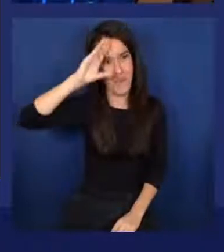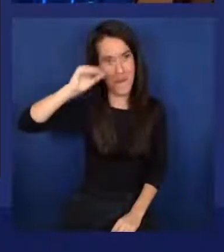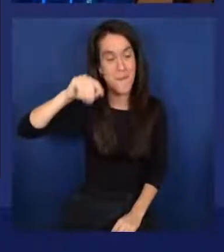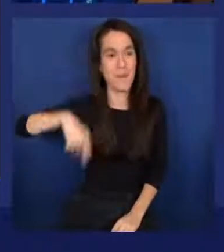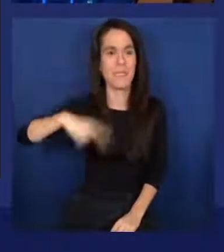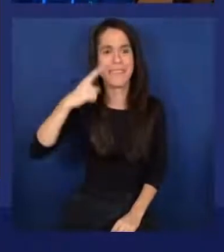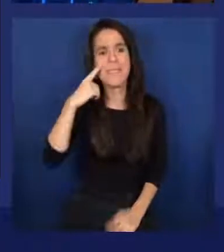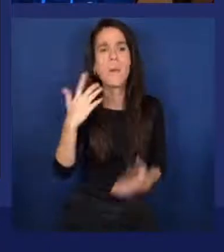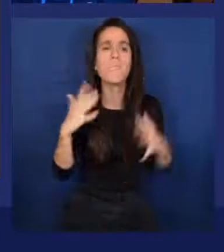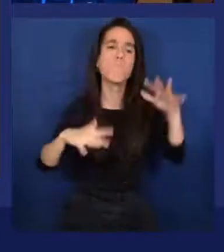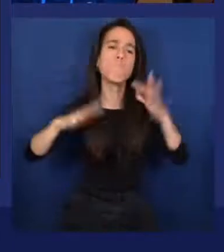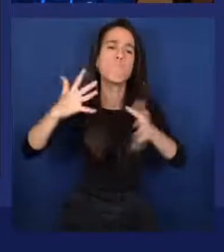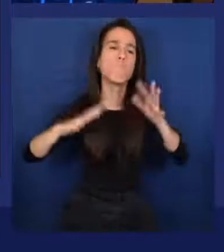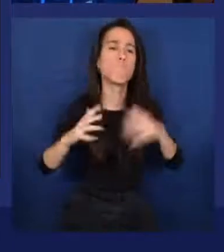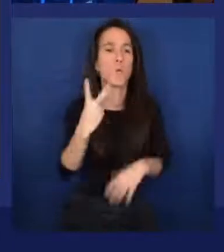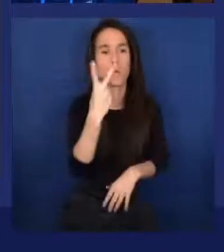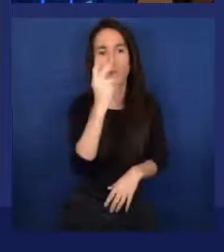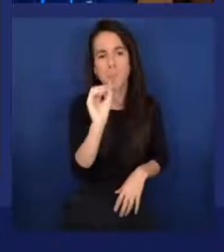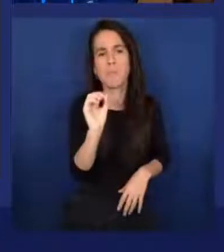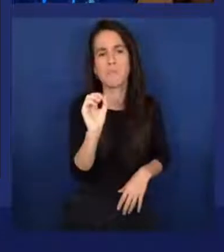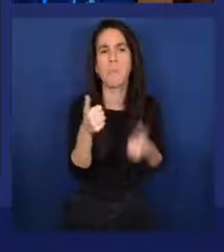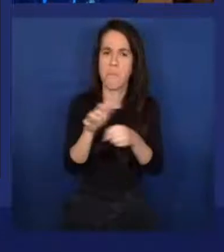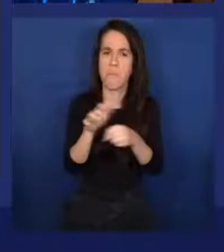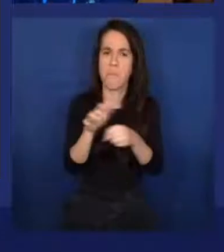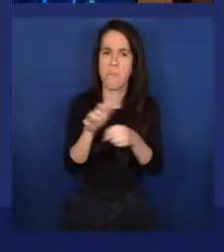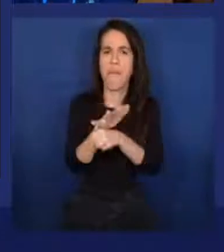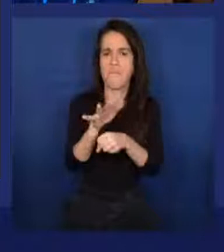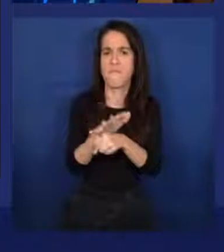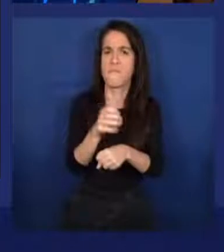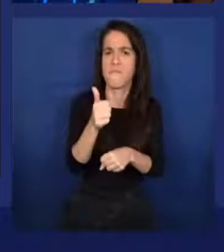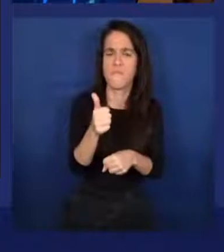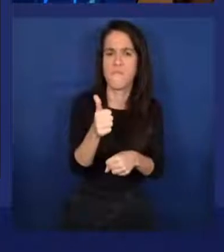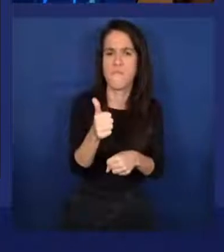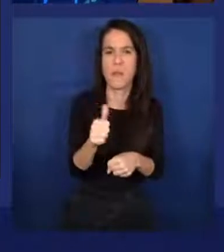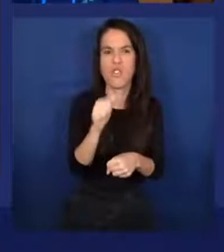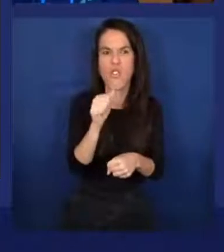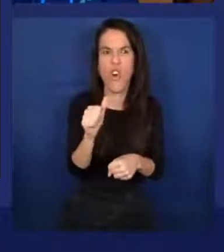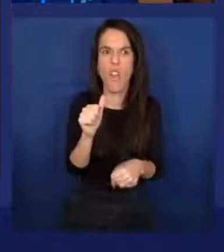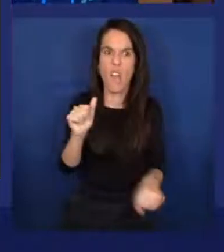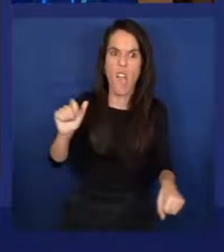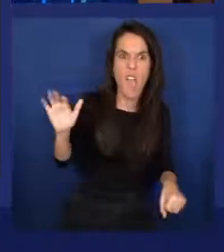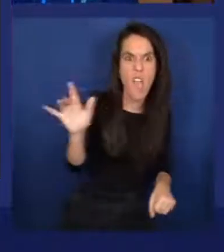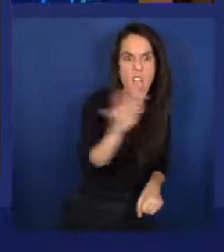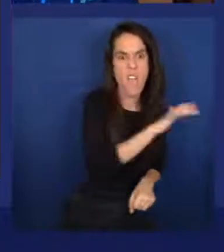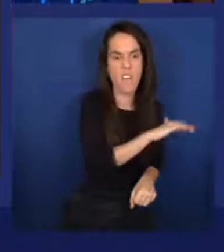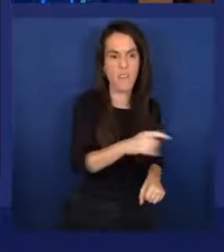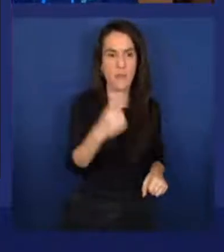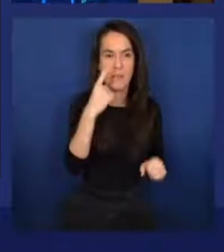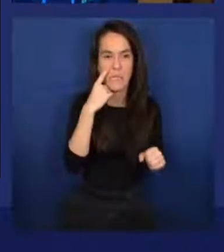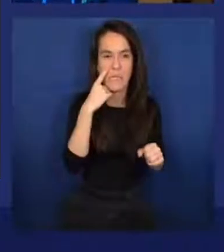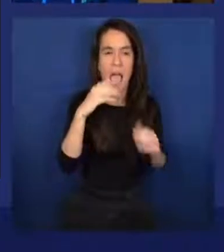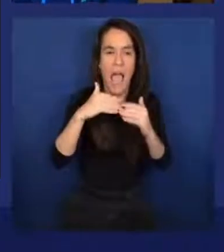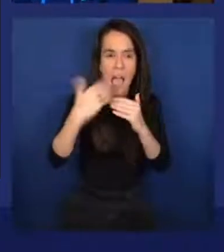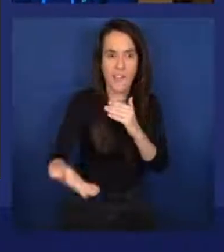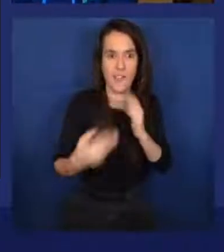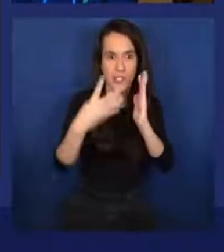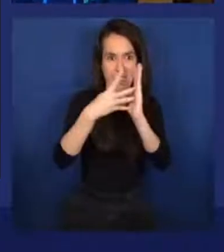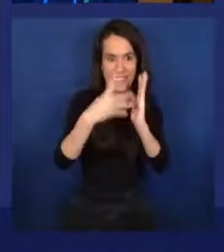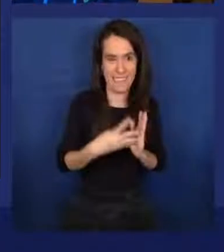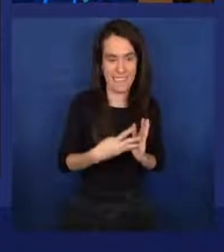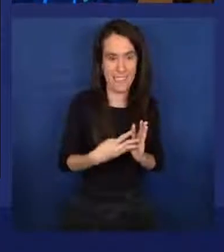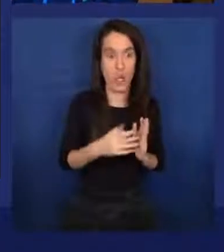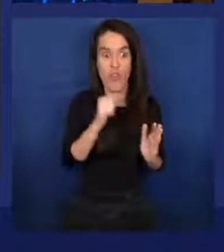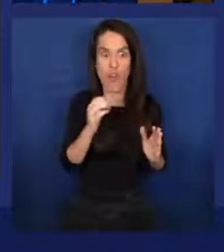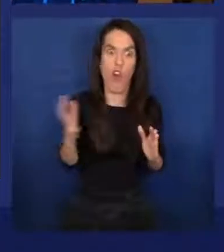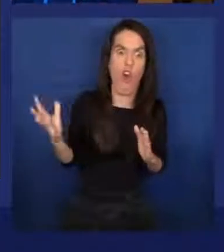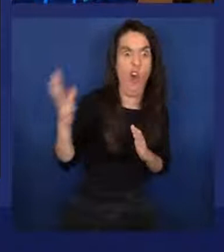really great. Actually, that's already enough. But you don't want to use everything because you want to test it later on. And of course, it's not